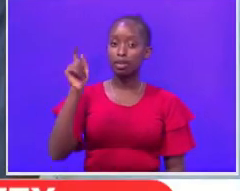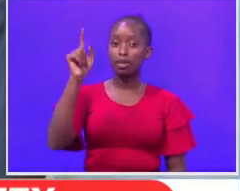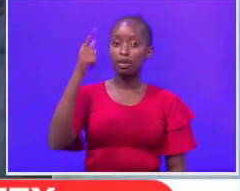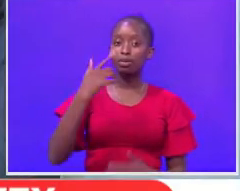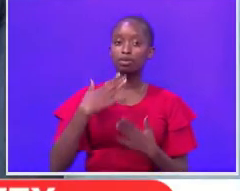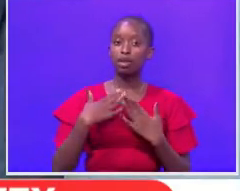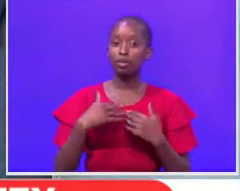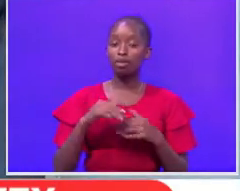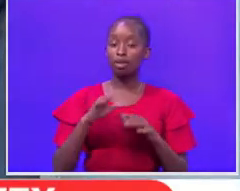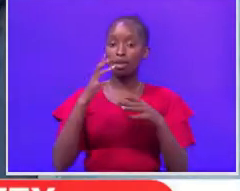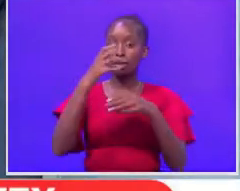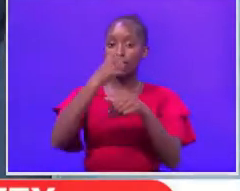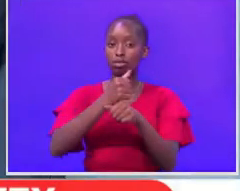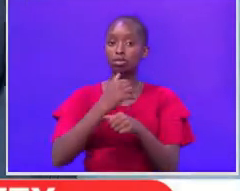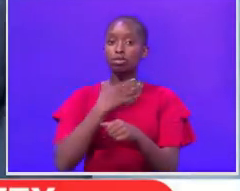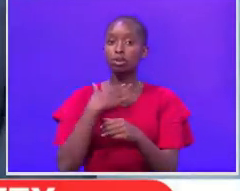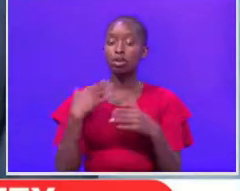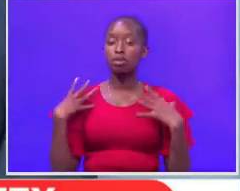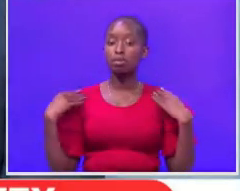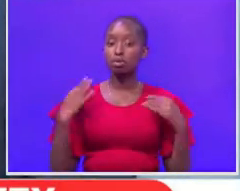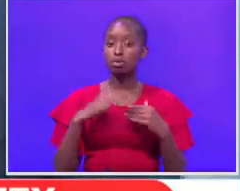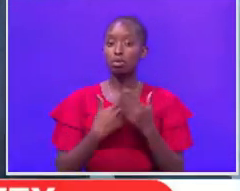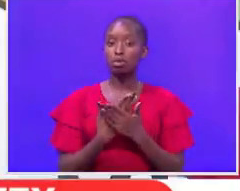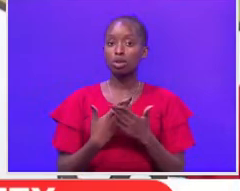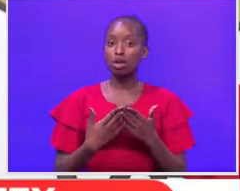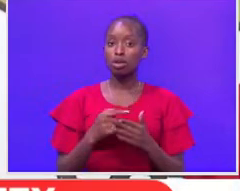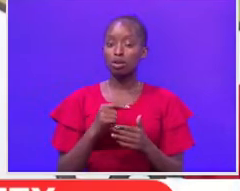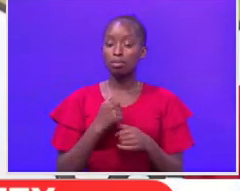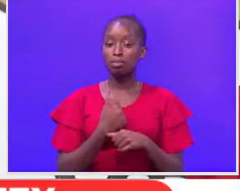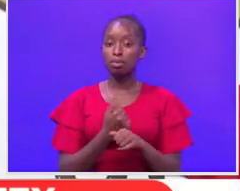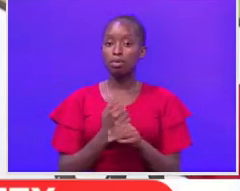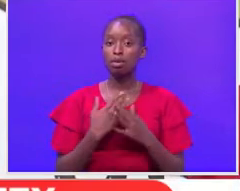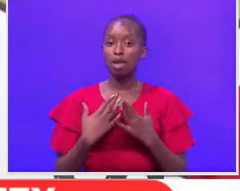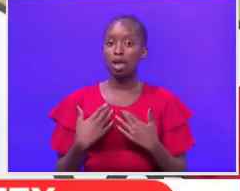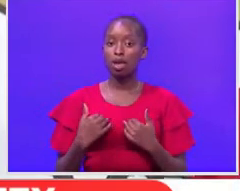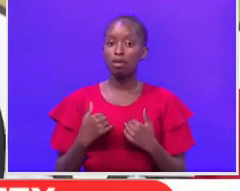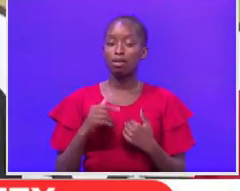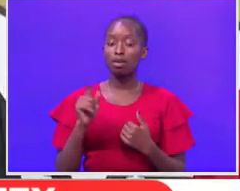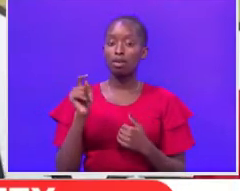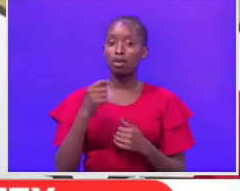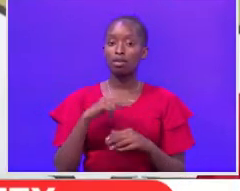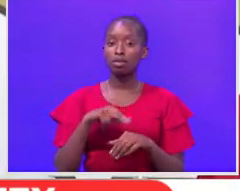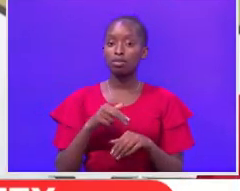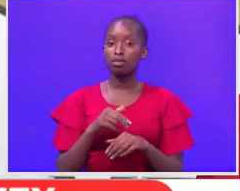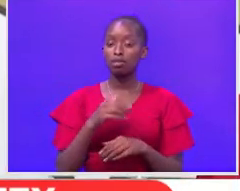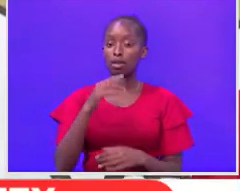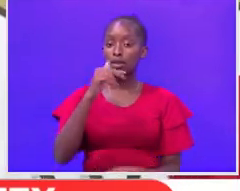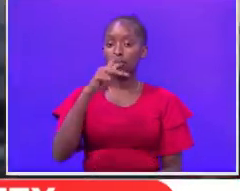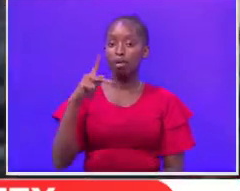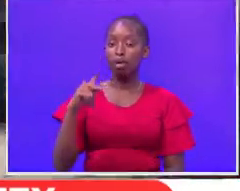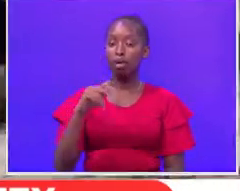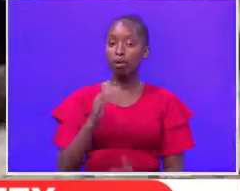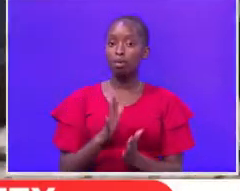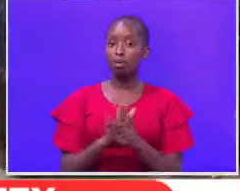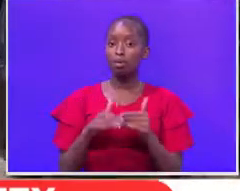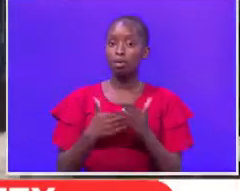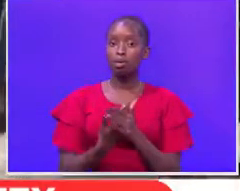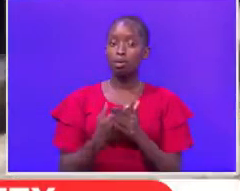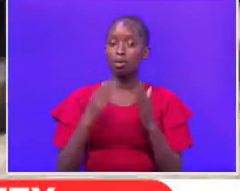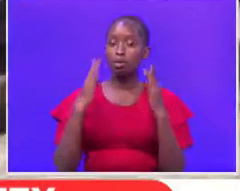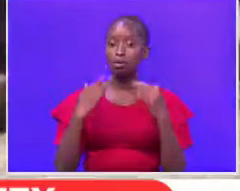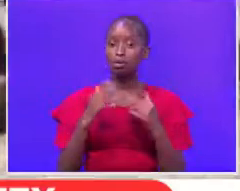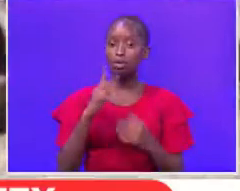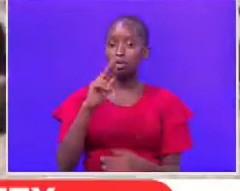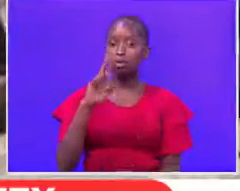bone of contention with medical practitioners. This time round, the Kenya Medical Association up in arms over the decision by the Kenya Revenue Authority, KRA,